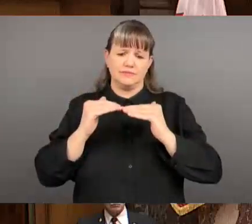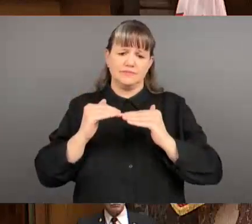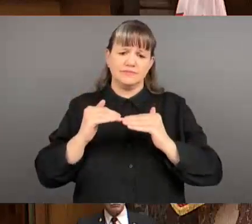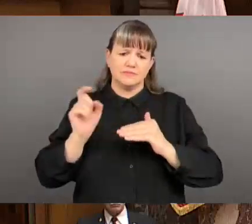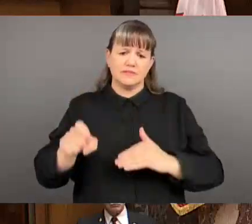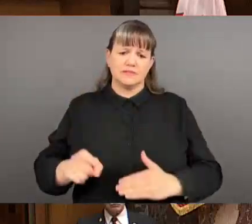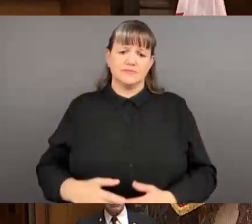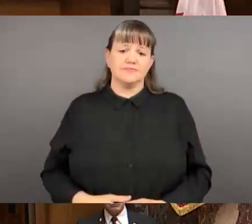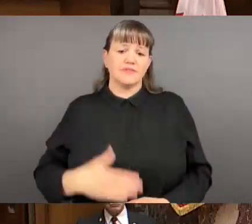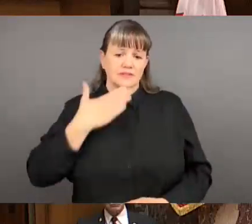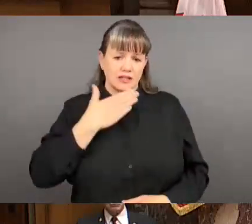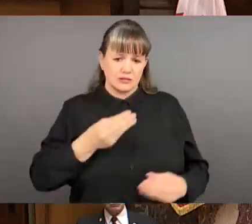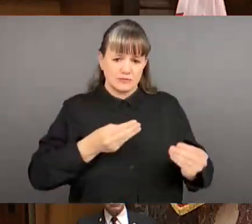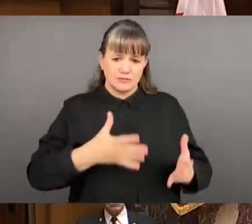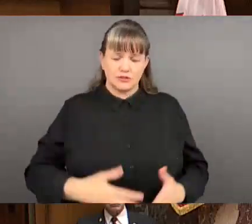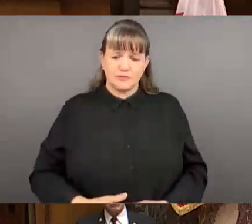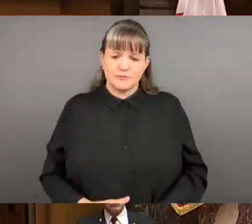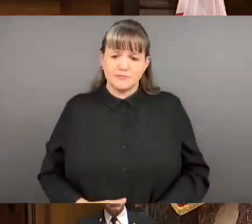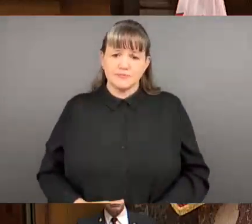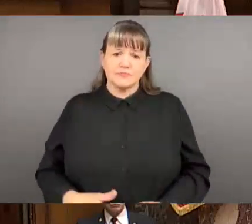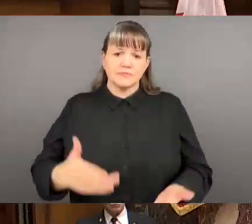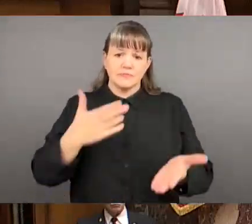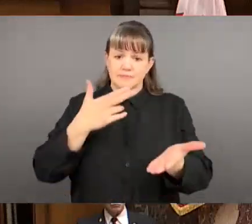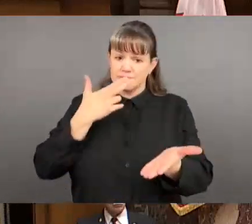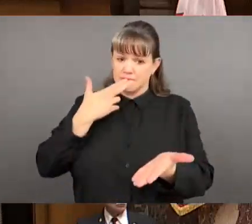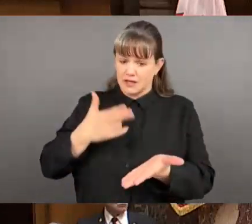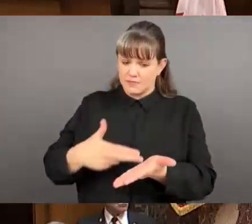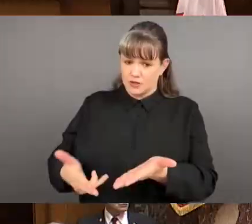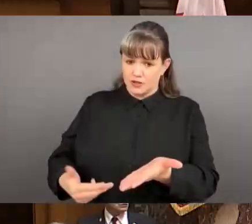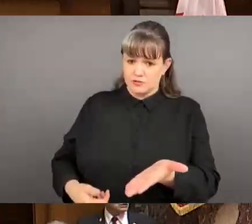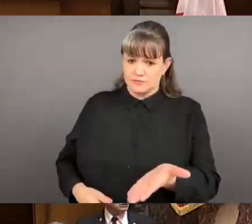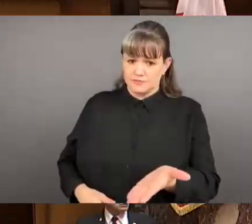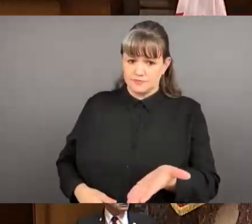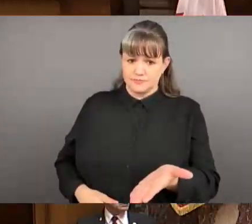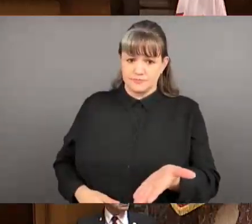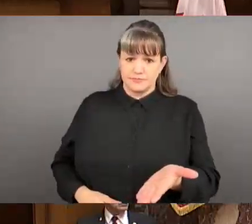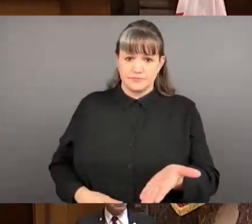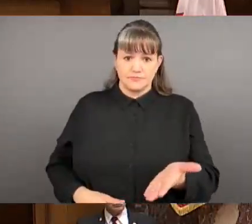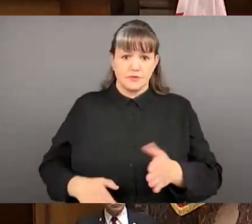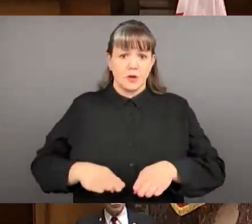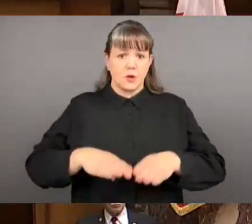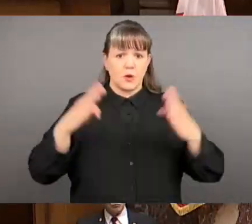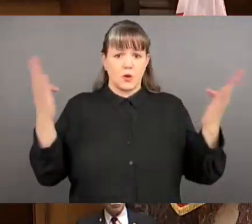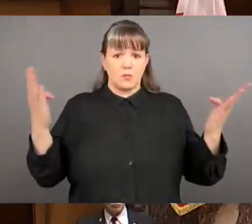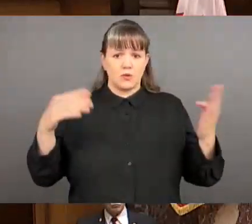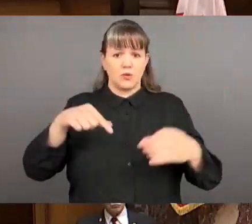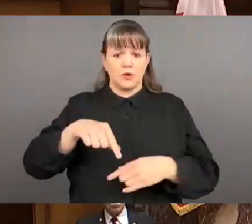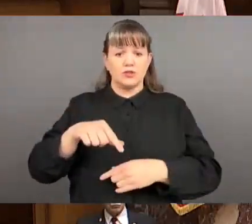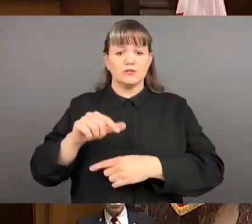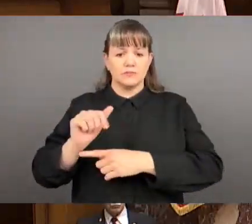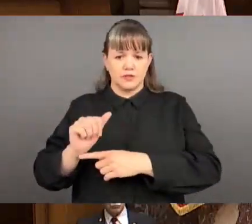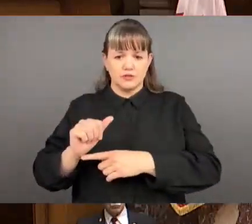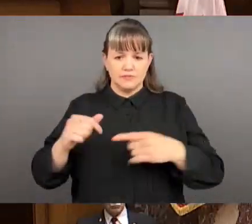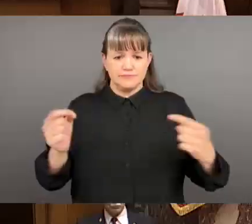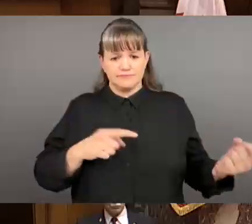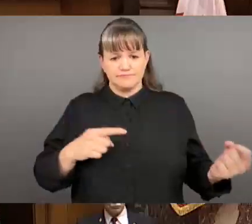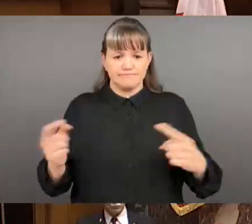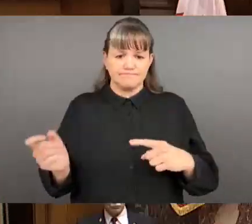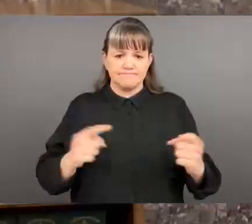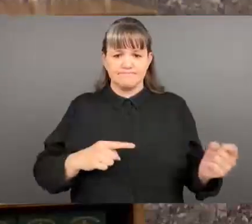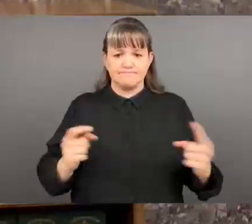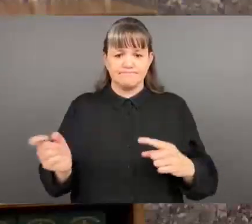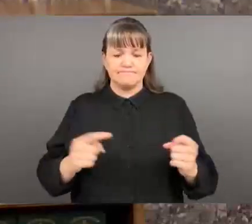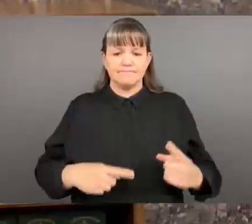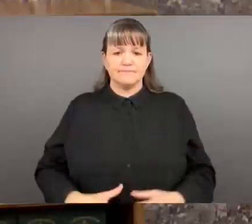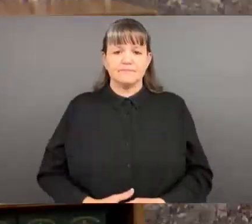Oral questions by members. Leader of the Official Opposition. Thank you, Mr. Speaker. Affordability is a